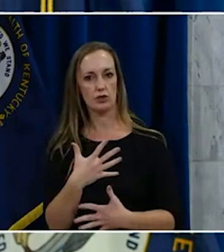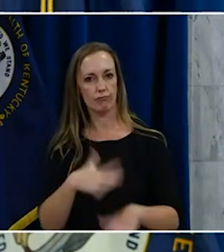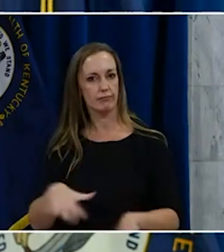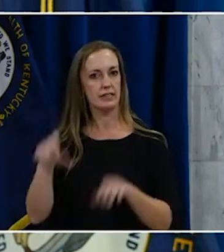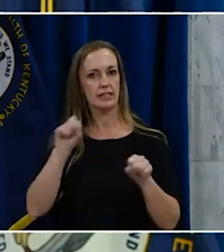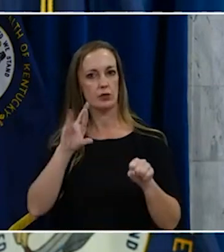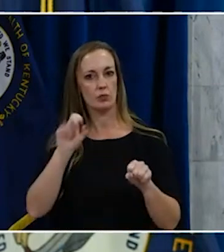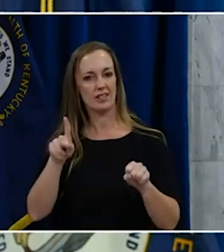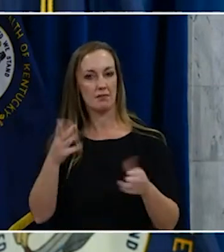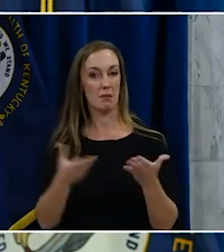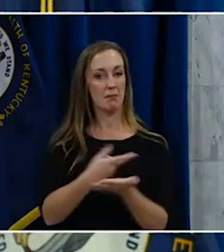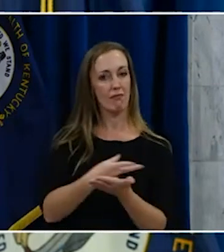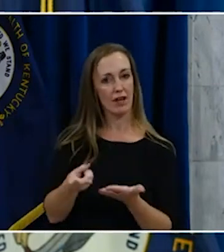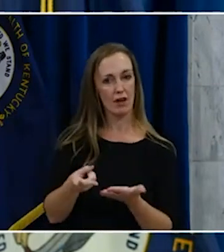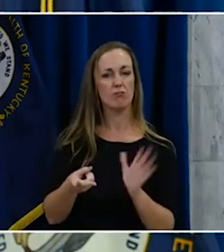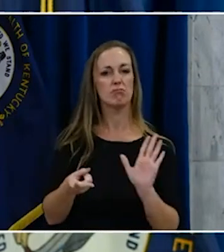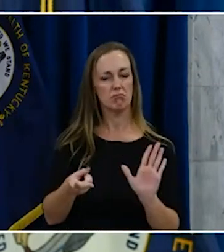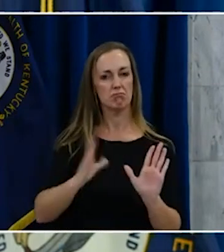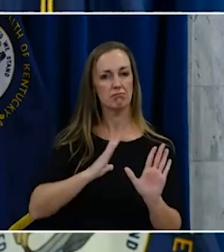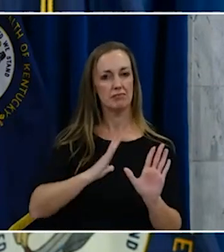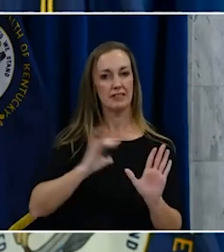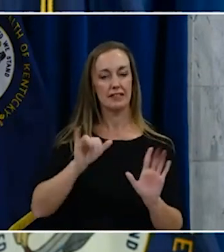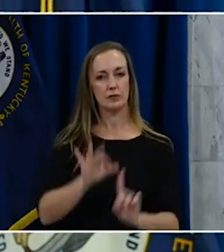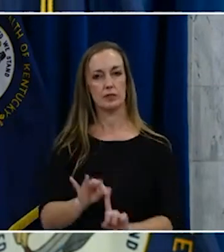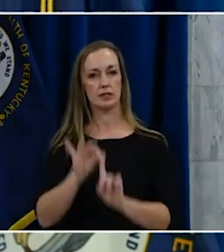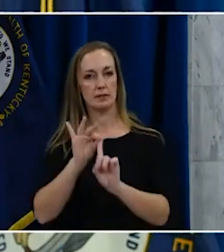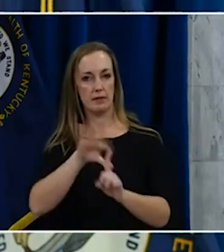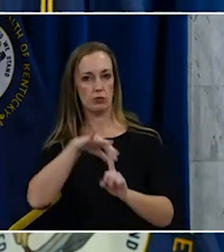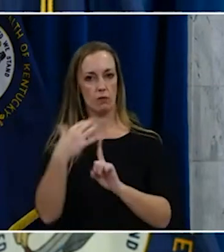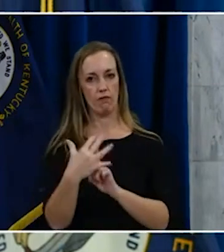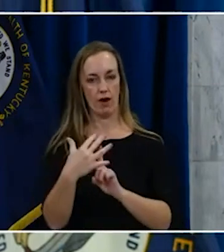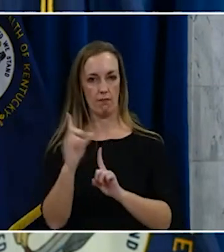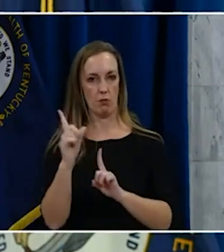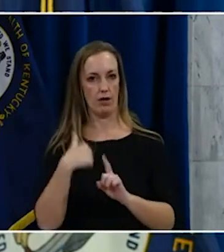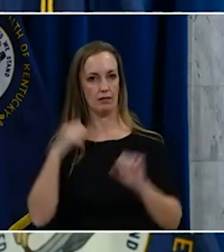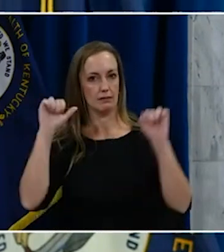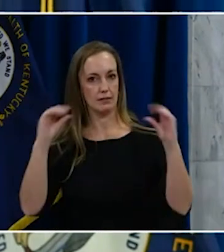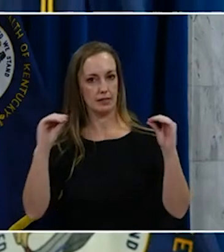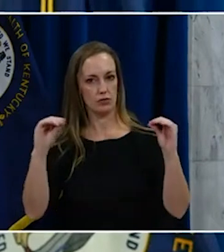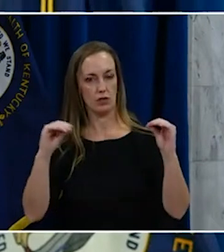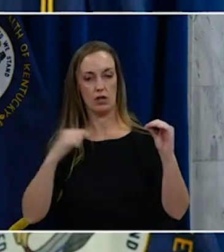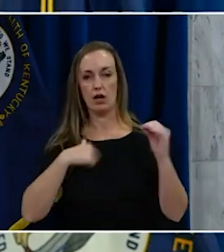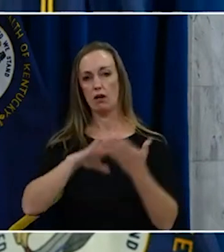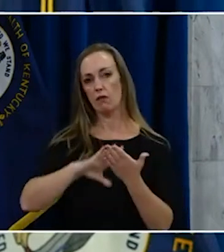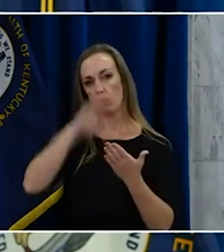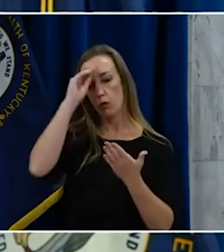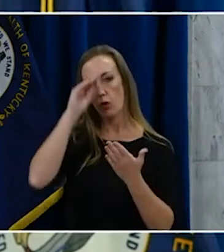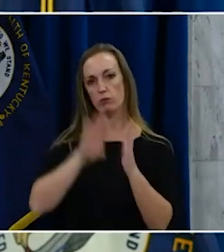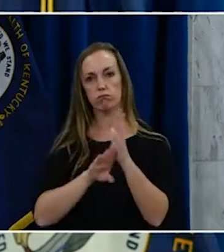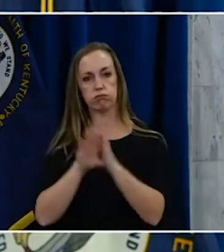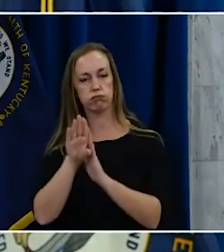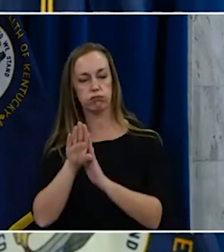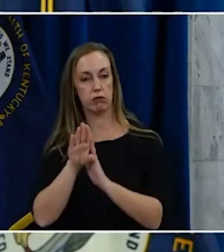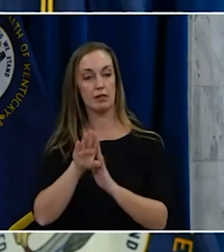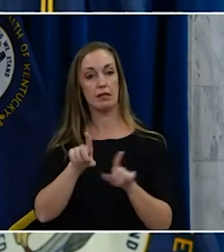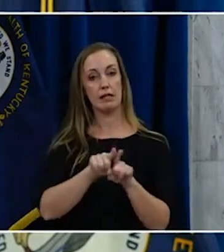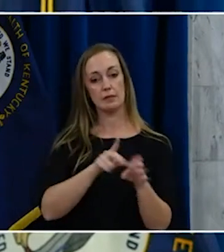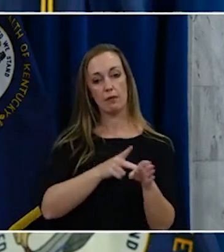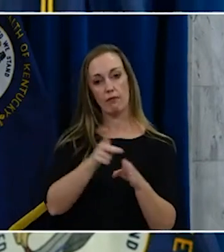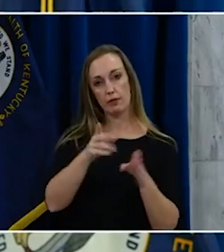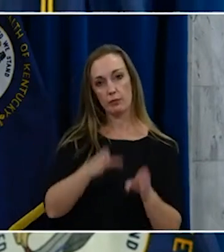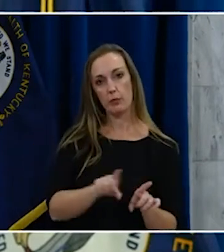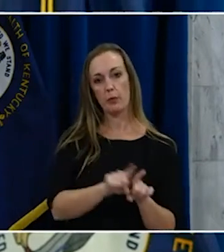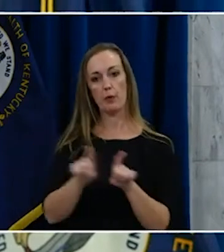risk and fail. And so that's a very special environment to teach in. And I have learned and grown both as a professional as well as